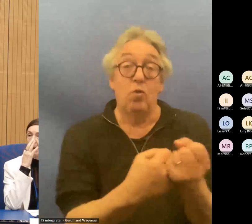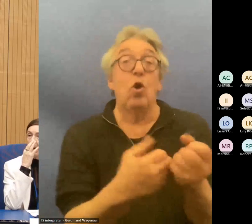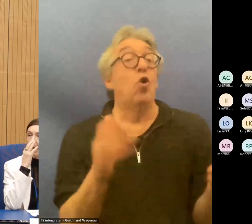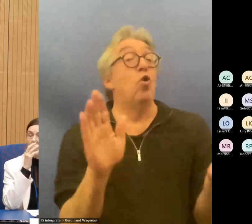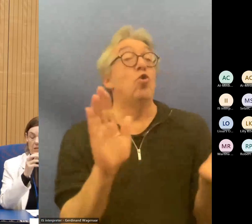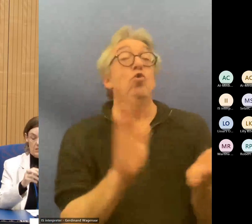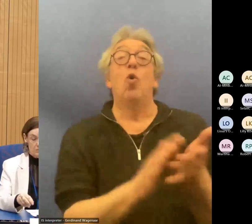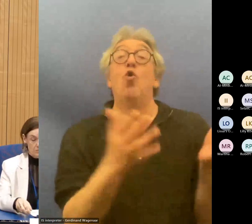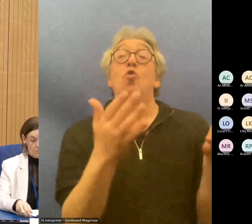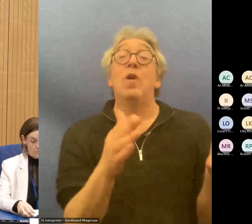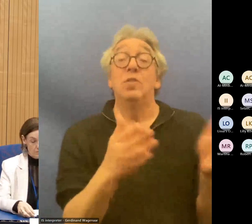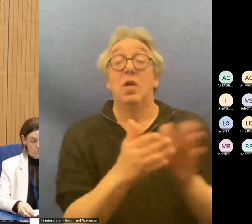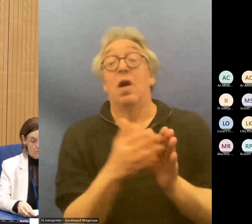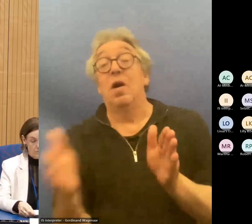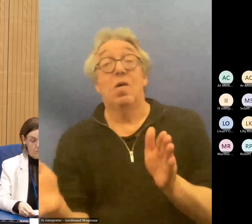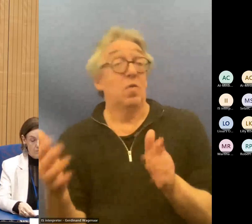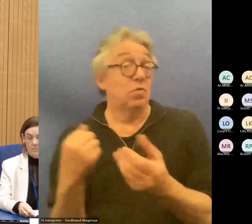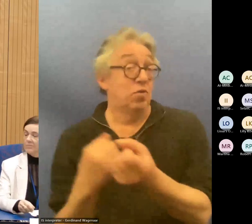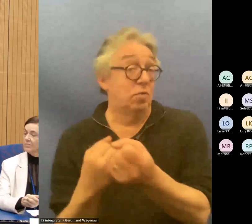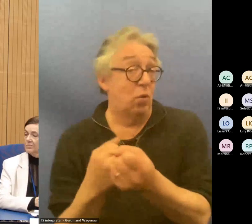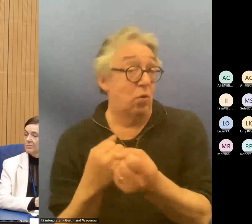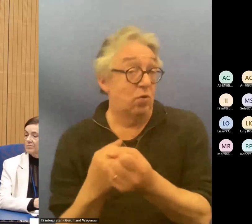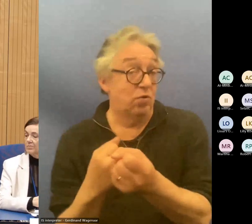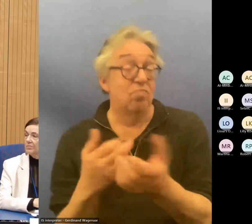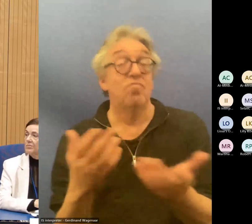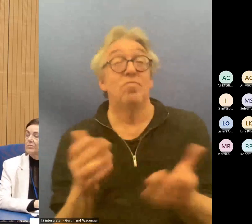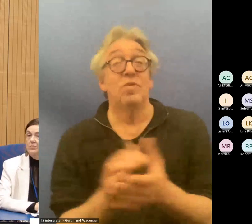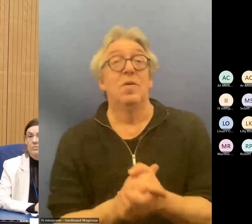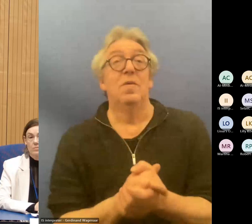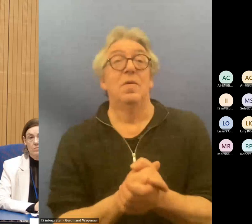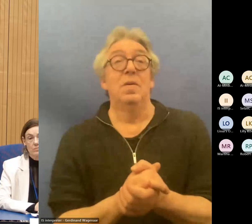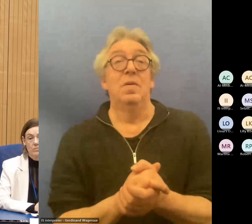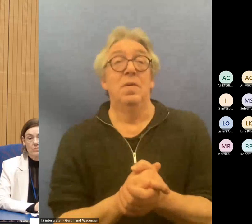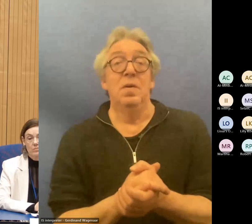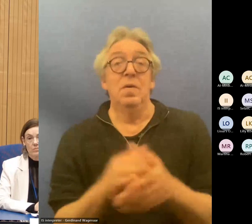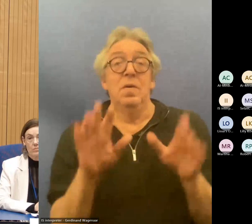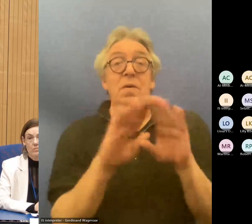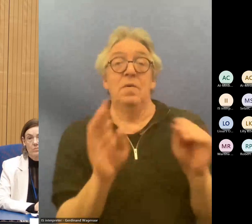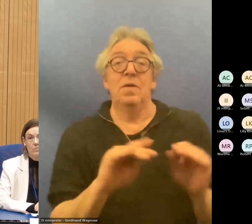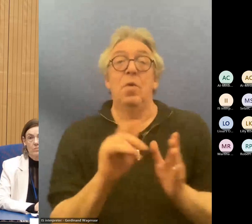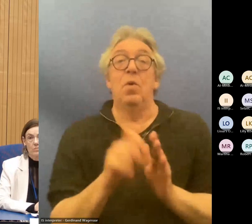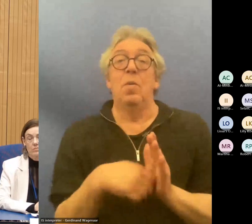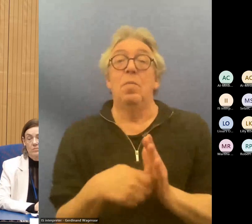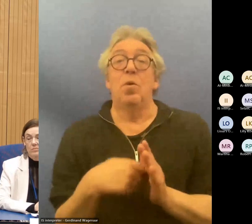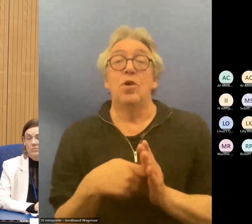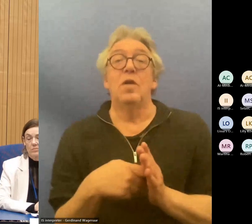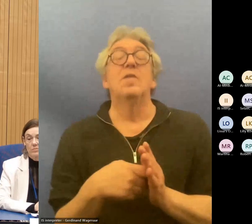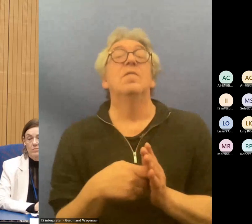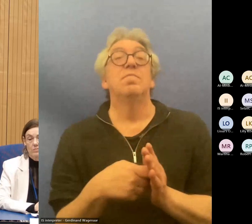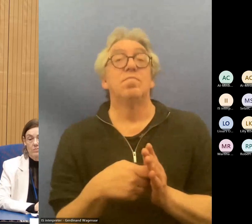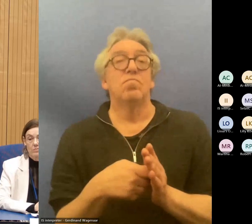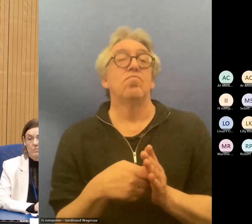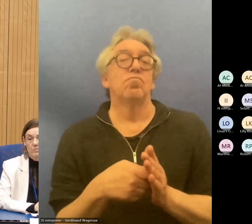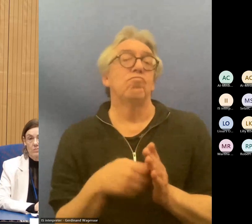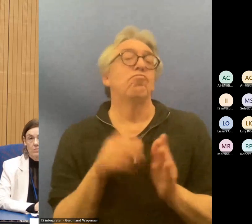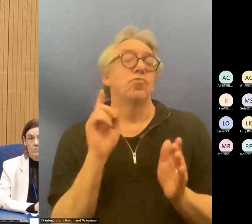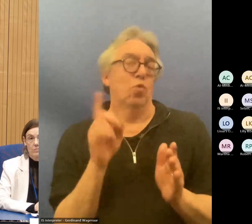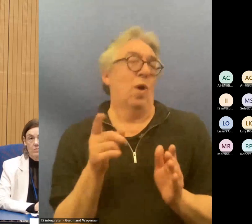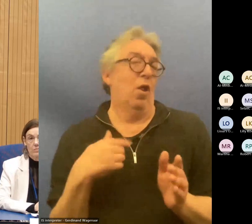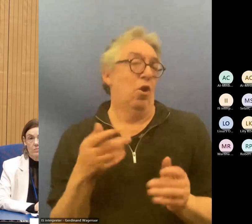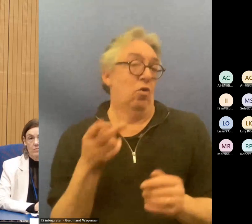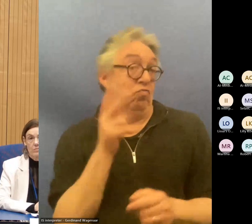community-driven accessibility measures. Among others, Zero Project awardees will delve into proven solutions